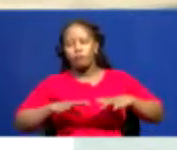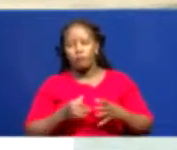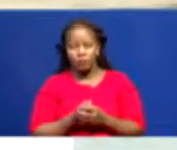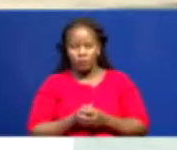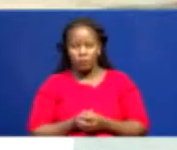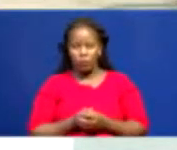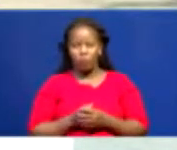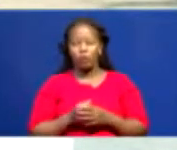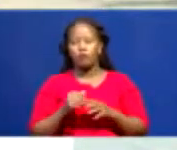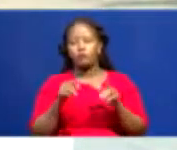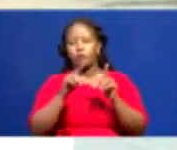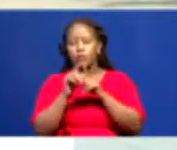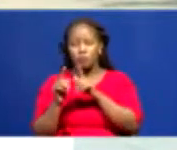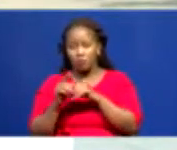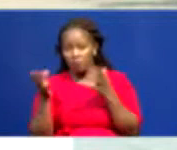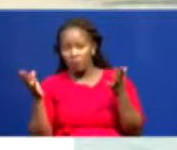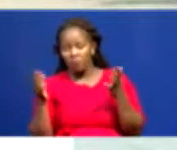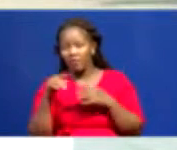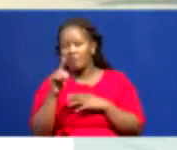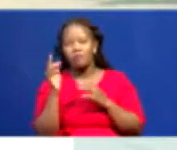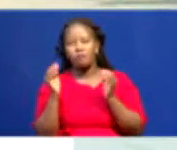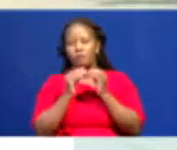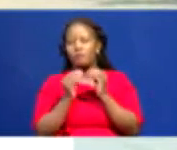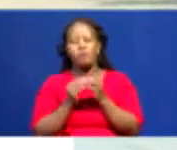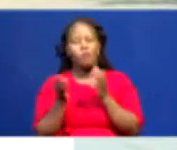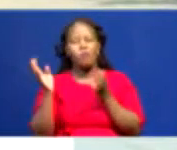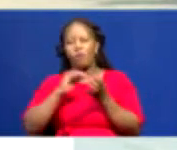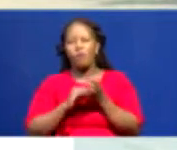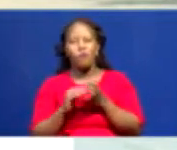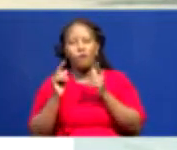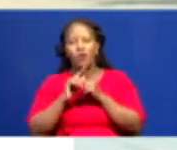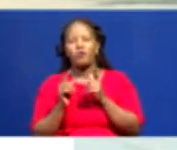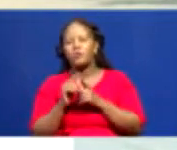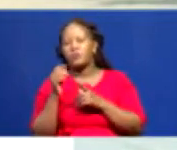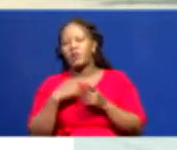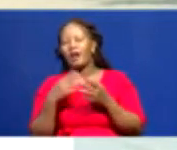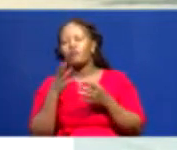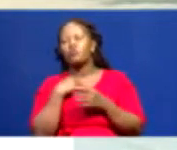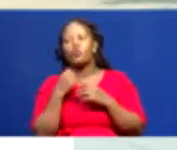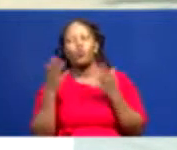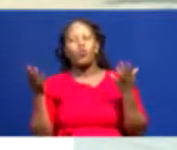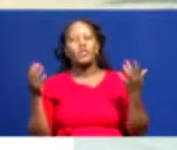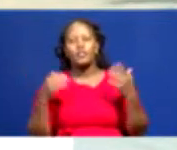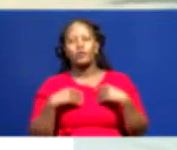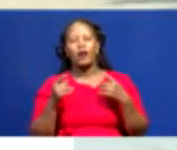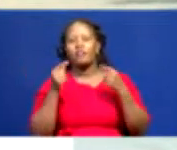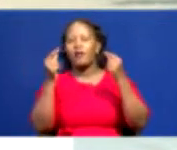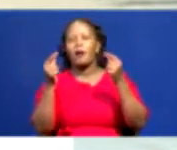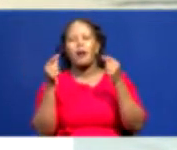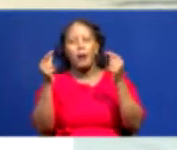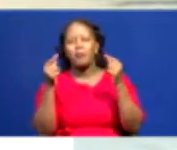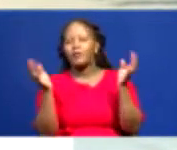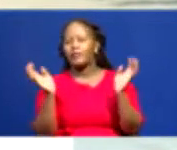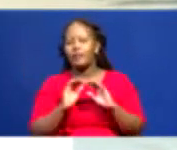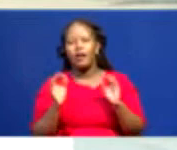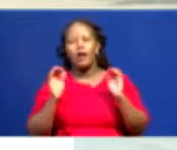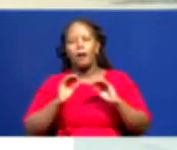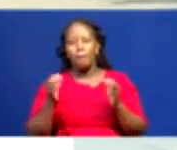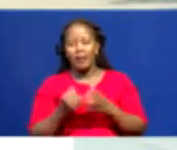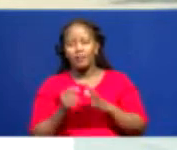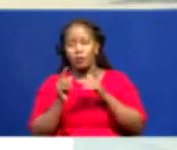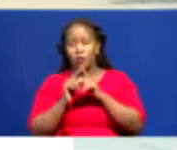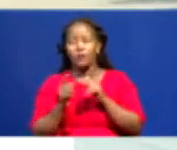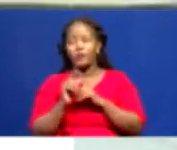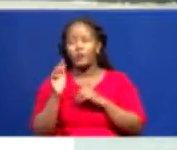disperse that group, so then they don't gather and gain momentum in terms of wanting to hold the demonstrations. As I said, the